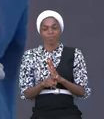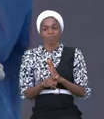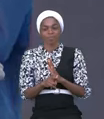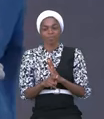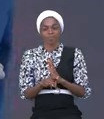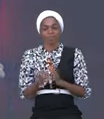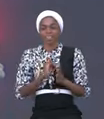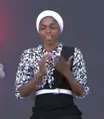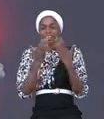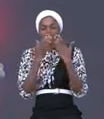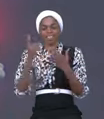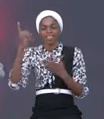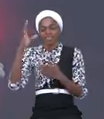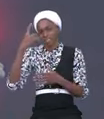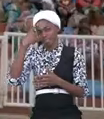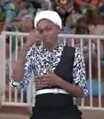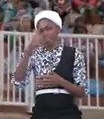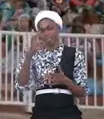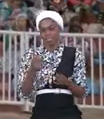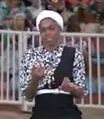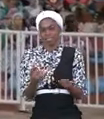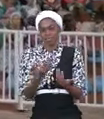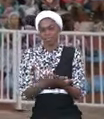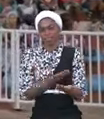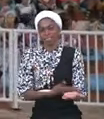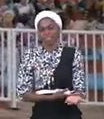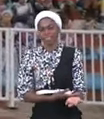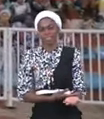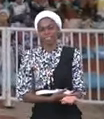I thank God for you this morning.